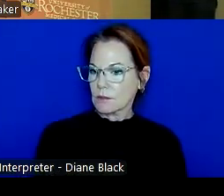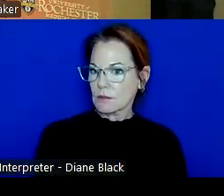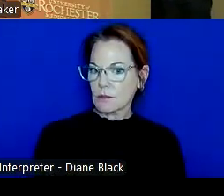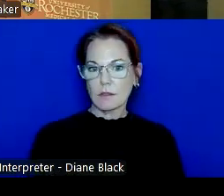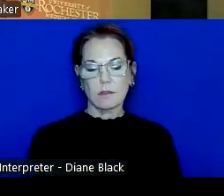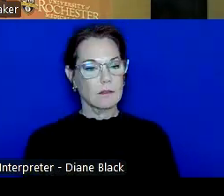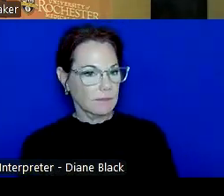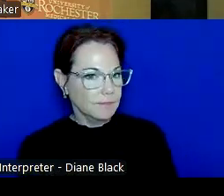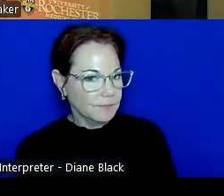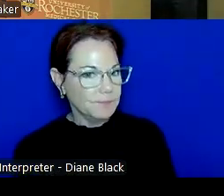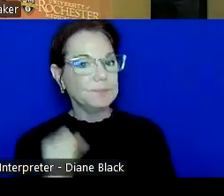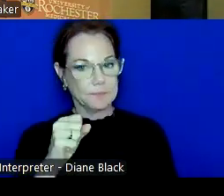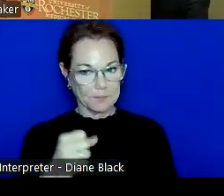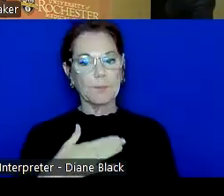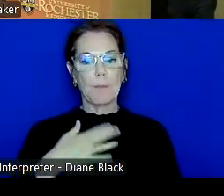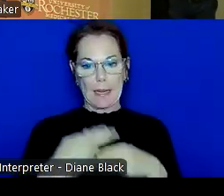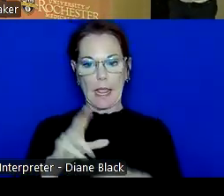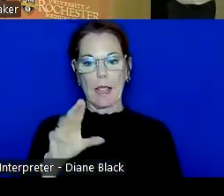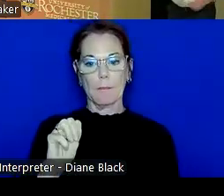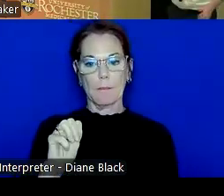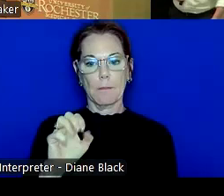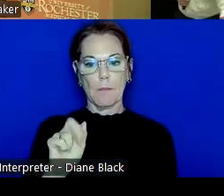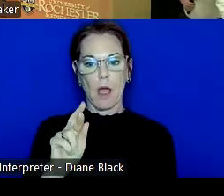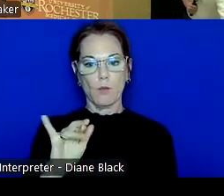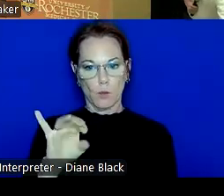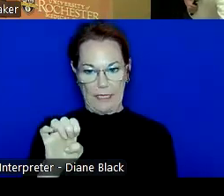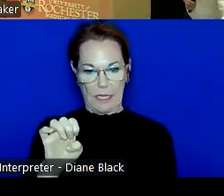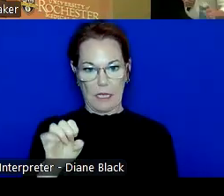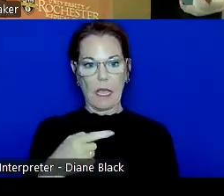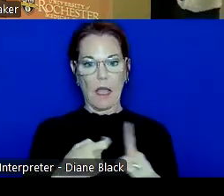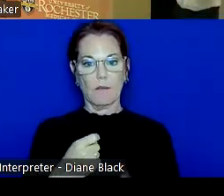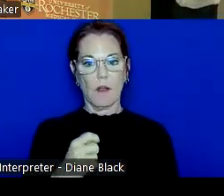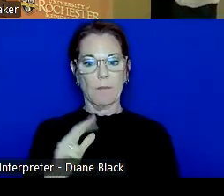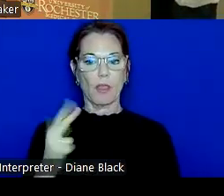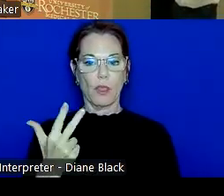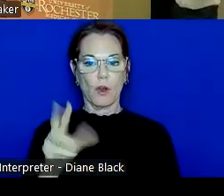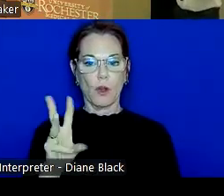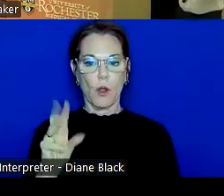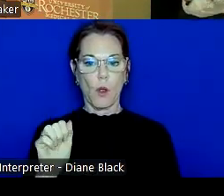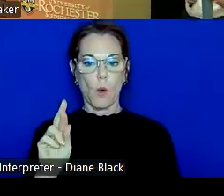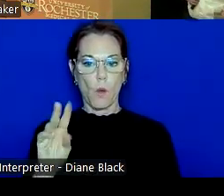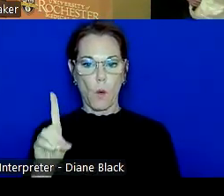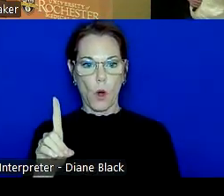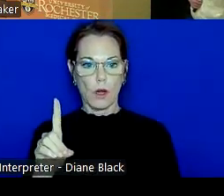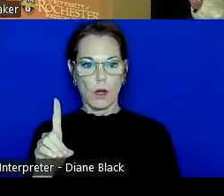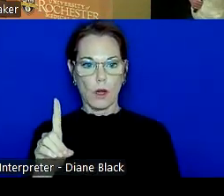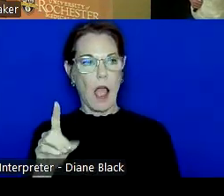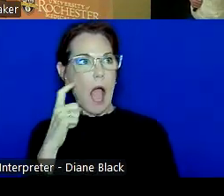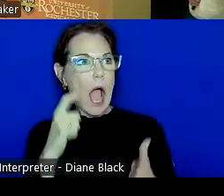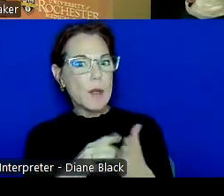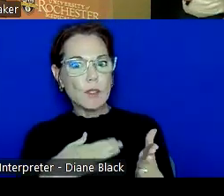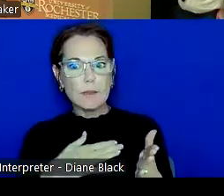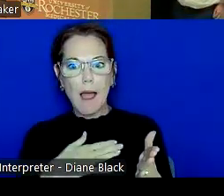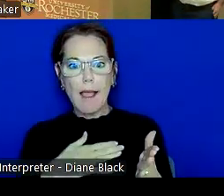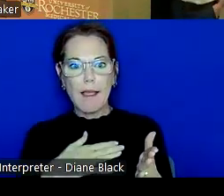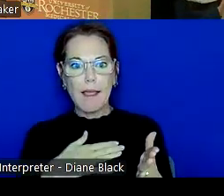It's not a question. My name's Maria. I came from the 3rd Ward. I saw you had my pediatrician up